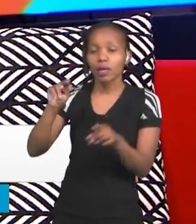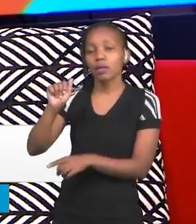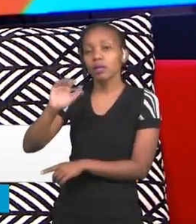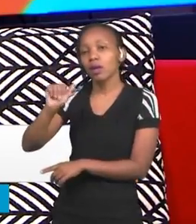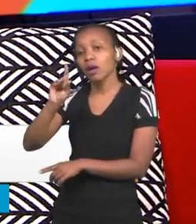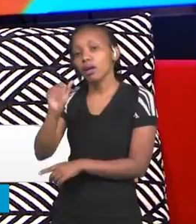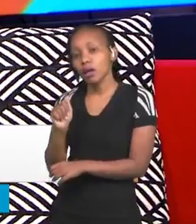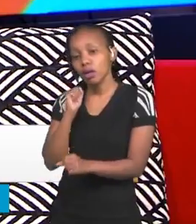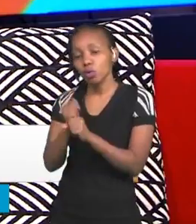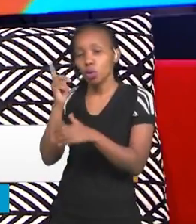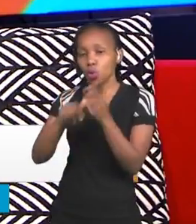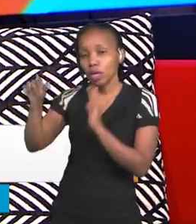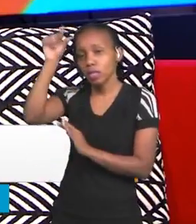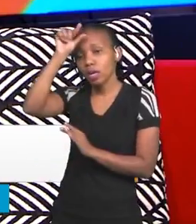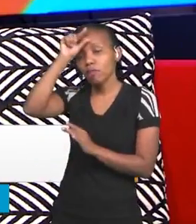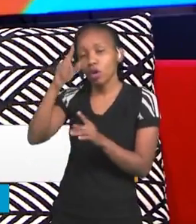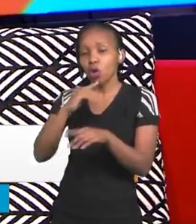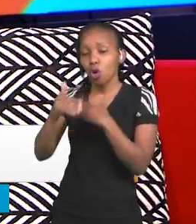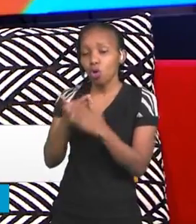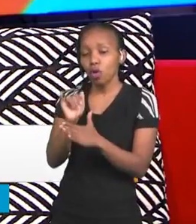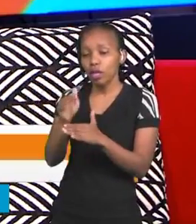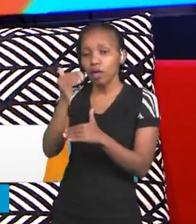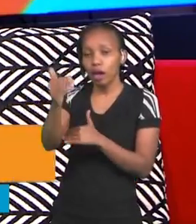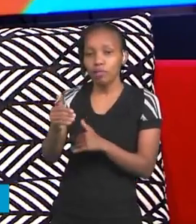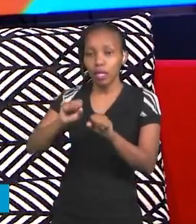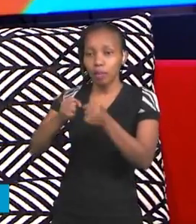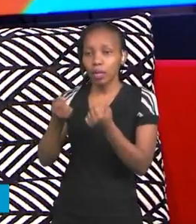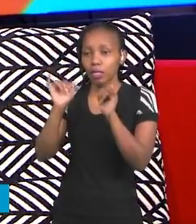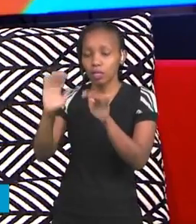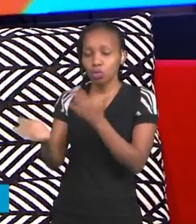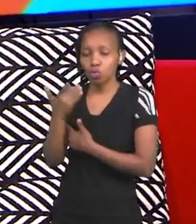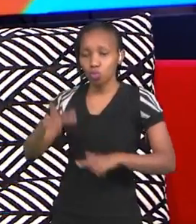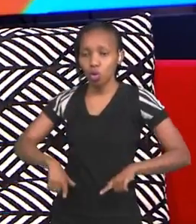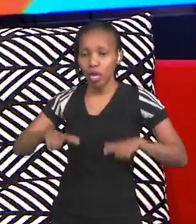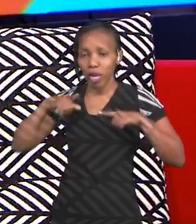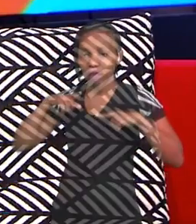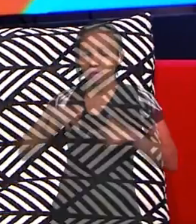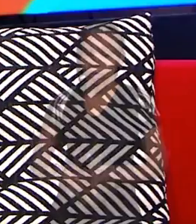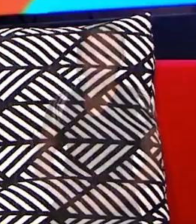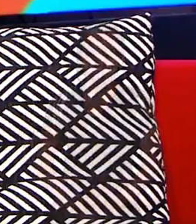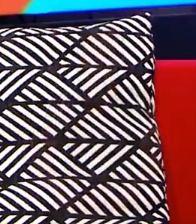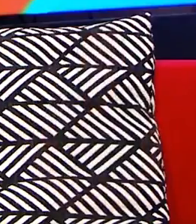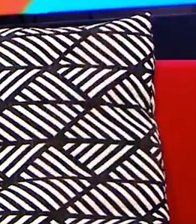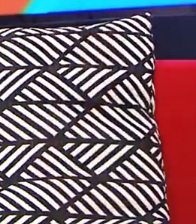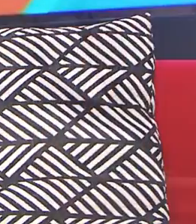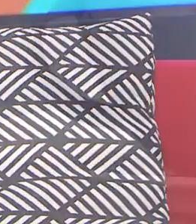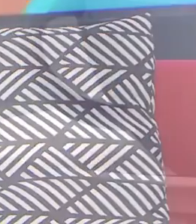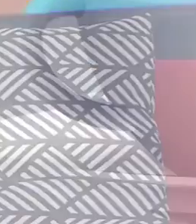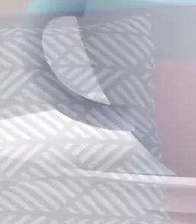on the ground as a government? Well, they're coming to you after a short break. Stay tuned to Morning Live.